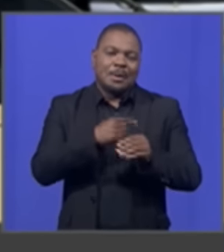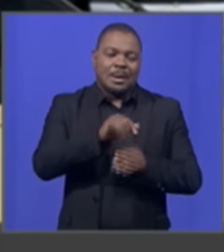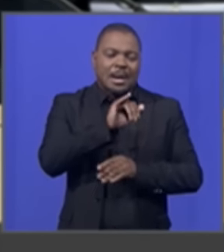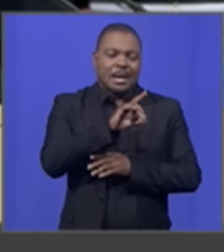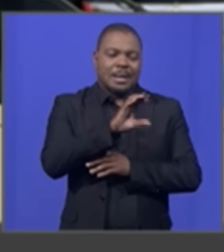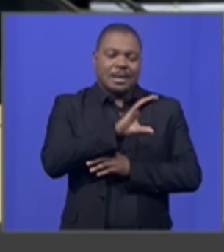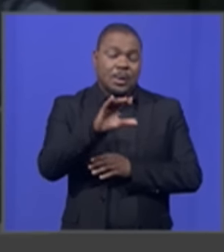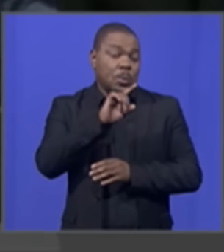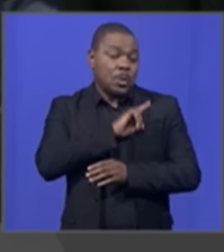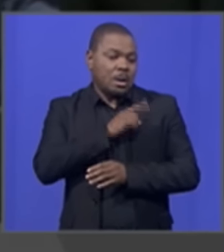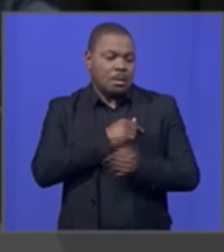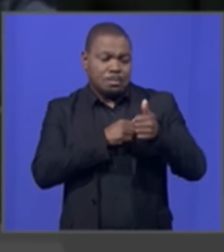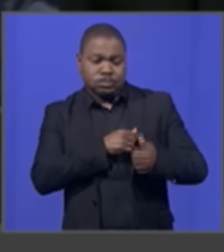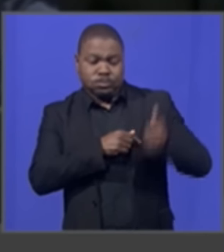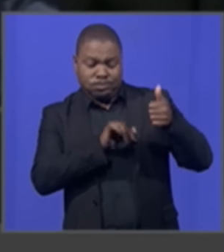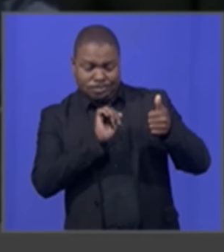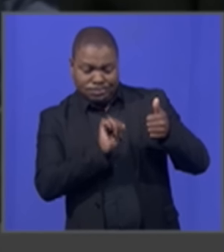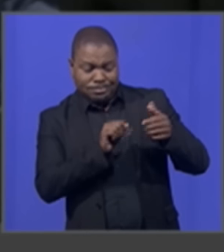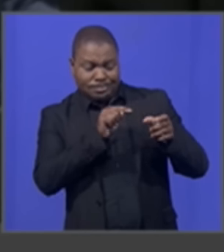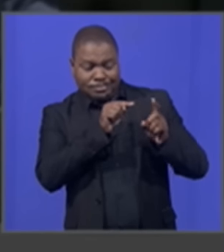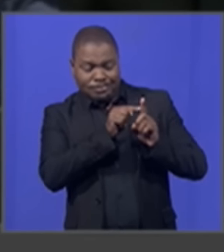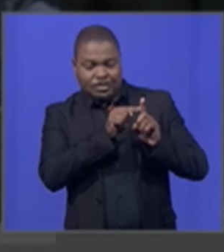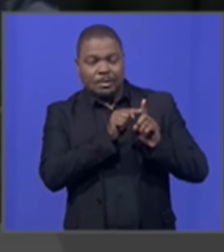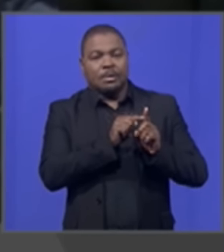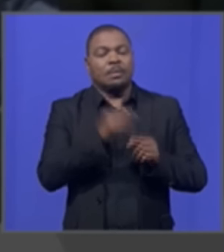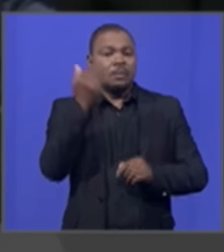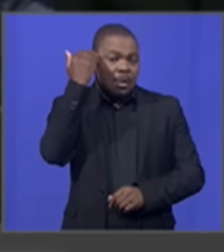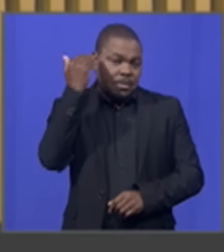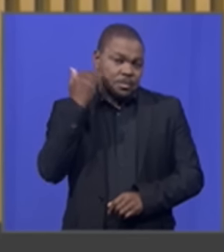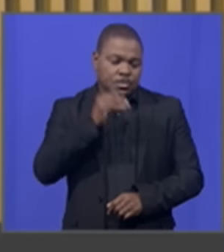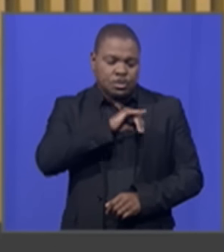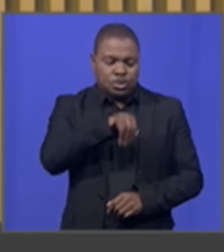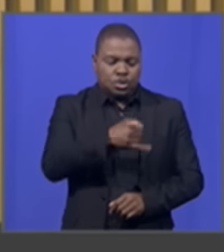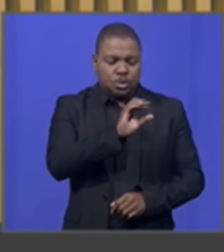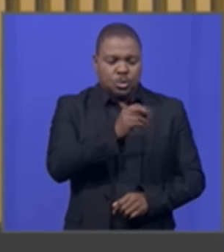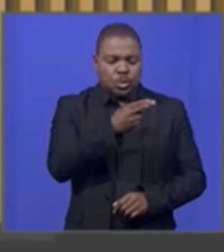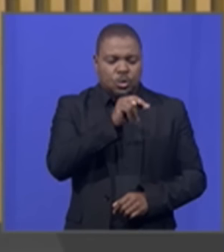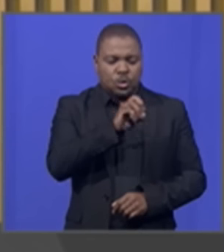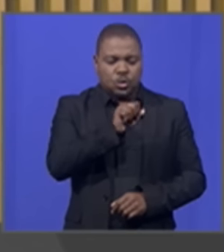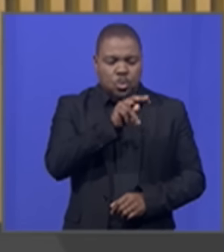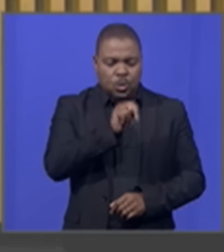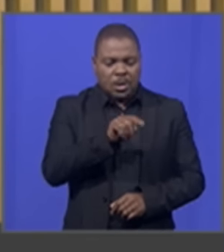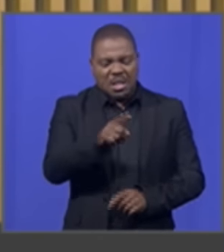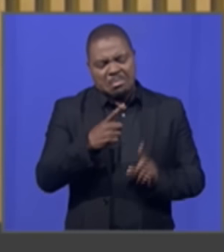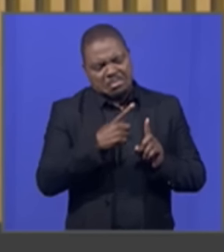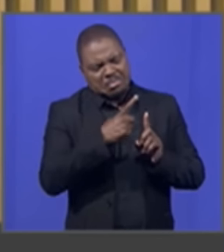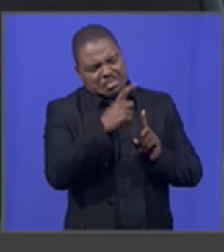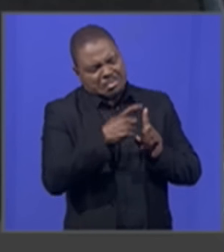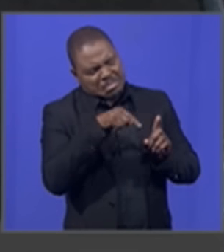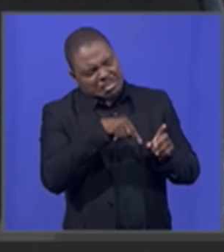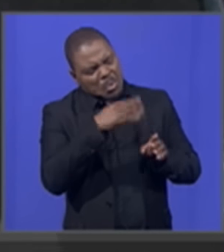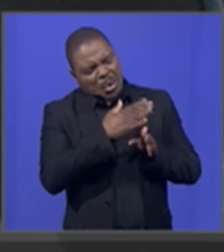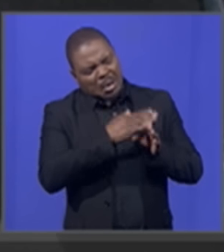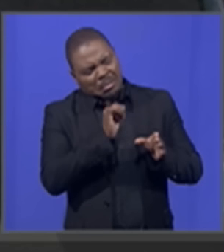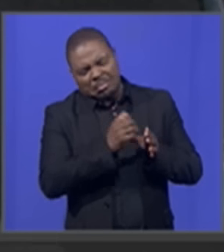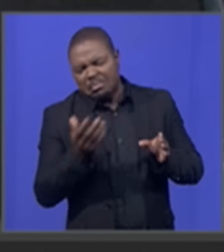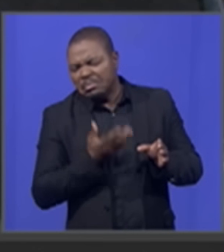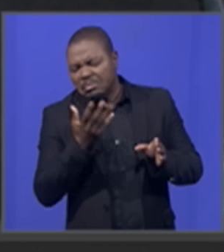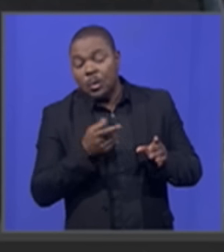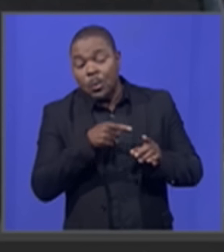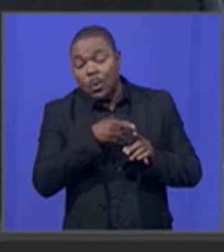ge mohlankediphetiši wa yona mo advocate Andrea Johnson a gadikwa ka dipotšišo ka ga mešomo ya yona komisheneng